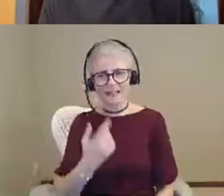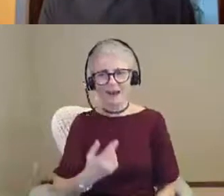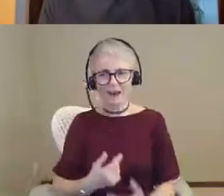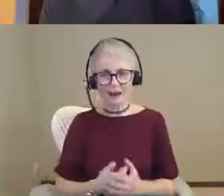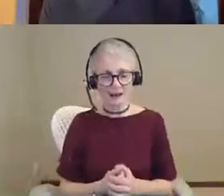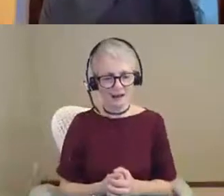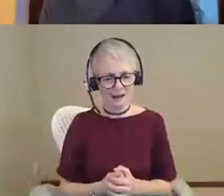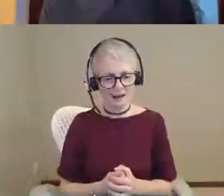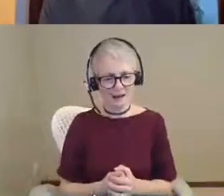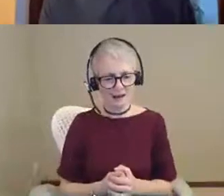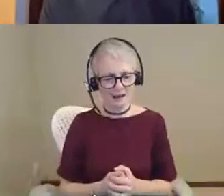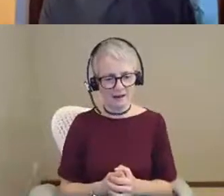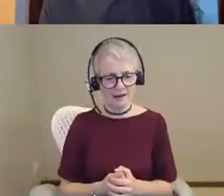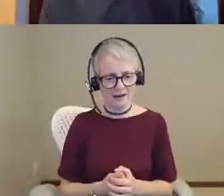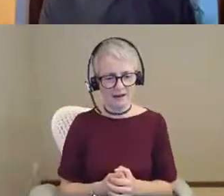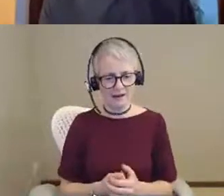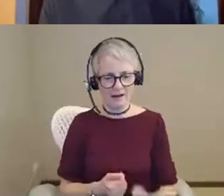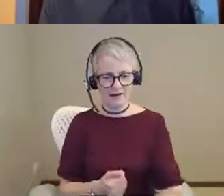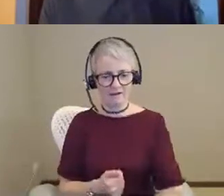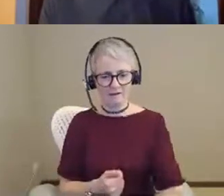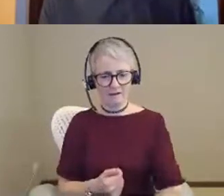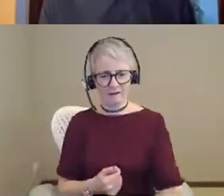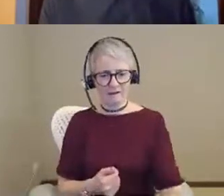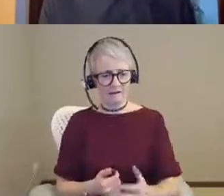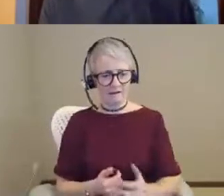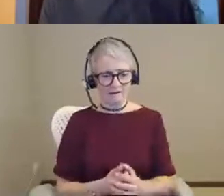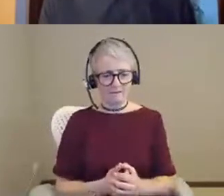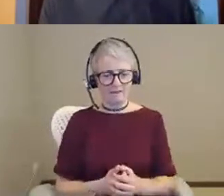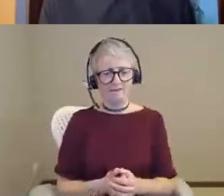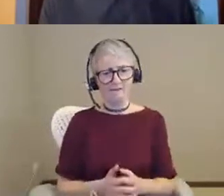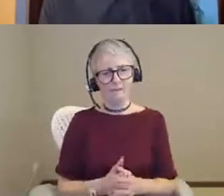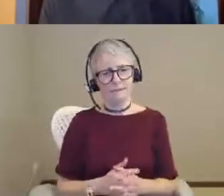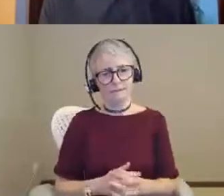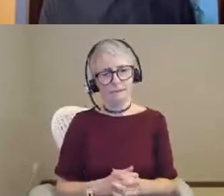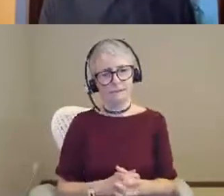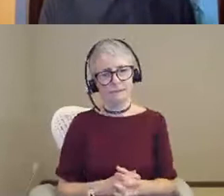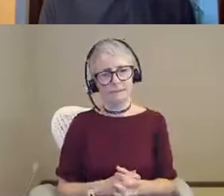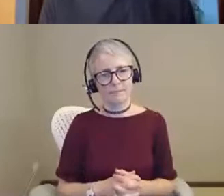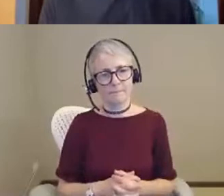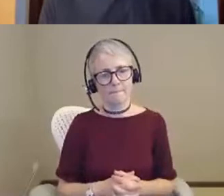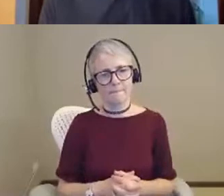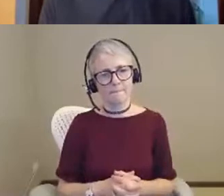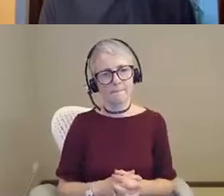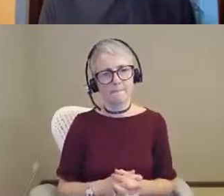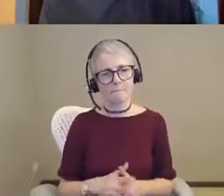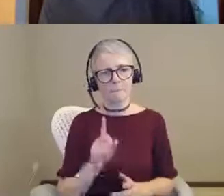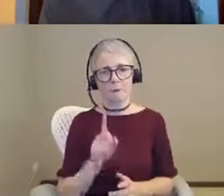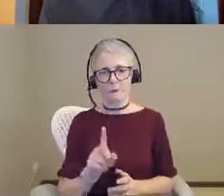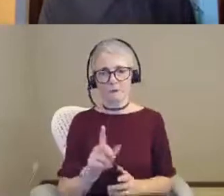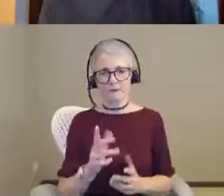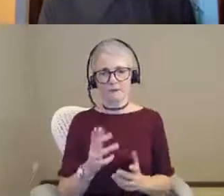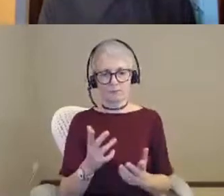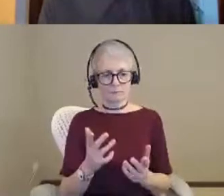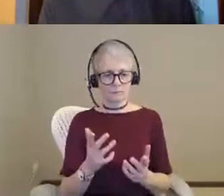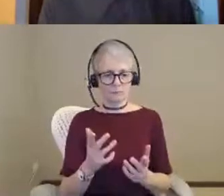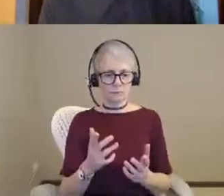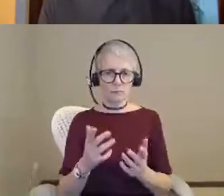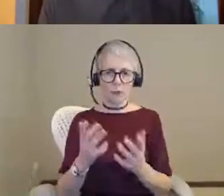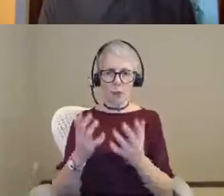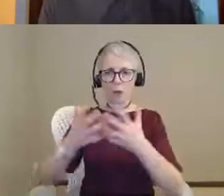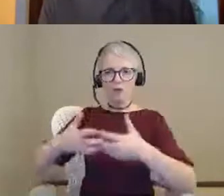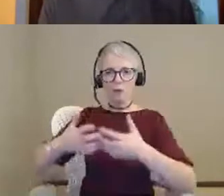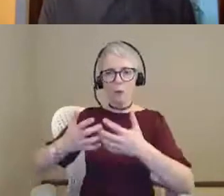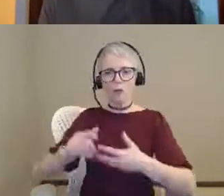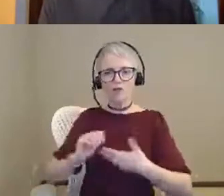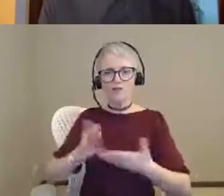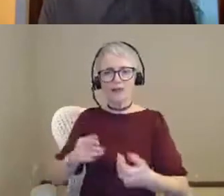knowledge. Let's share it. But then let's also move to a day where it doesn't have to be that hard. And a lot of that is on the tool providers. You know, if they can put in